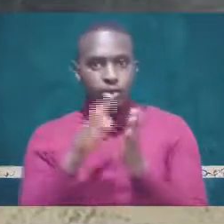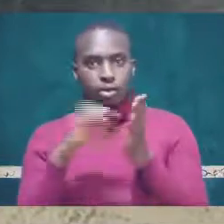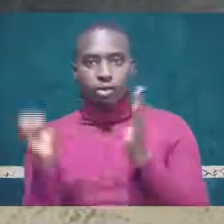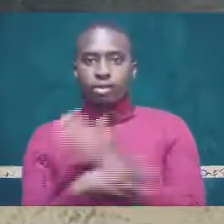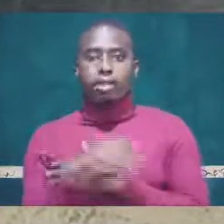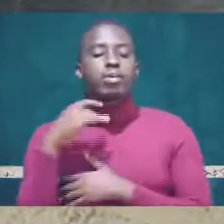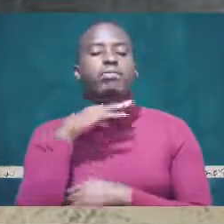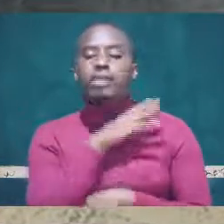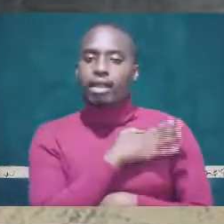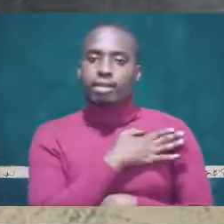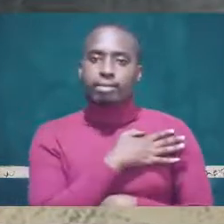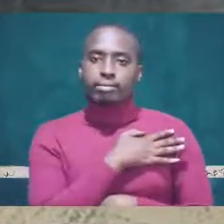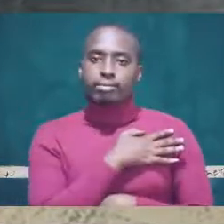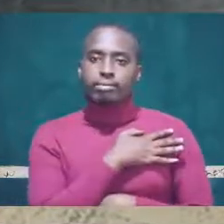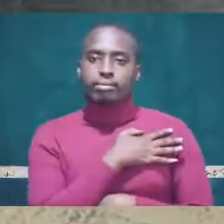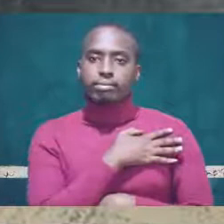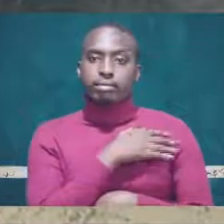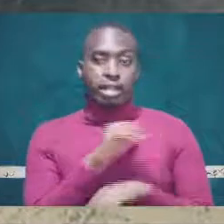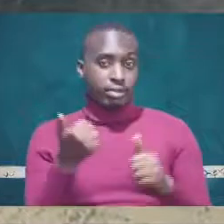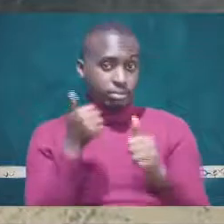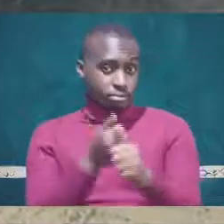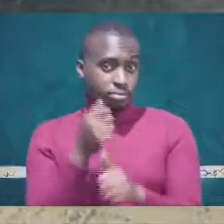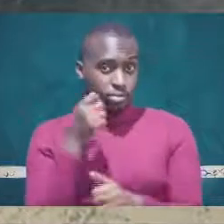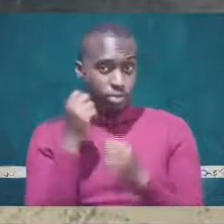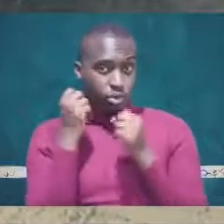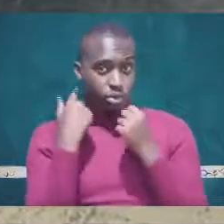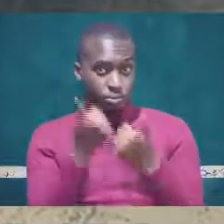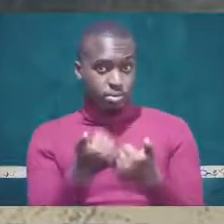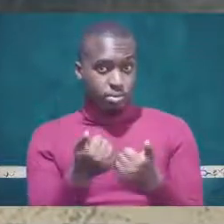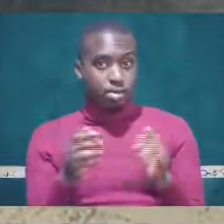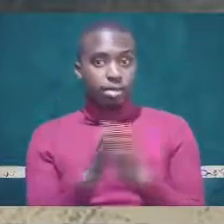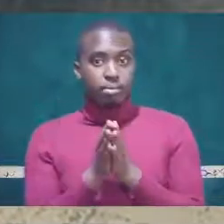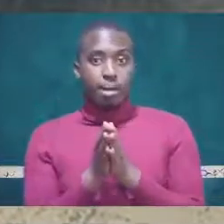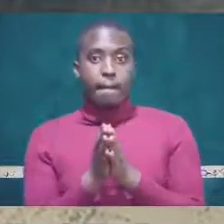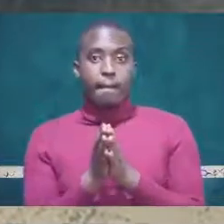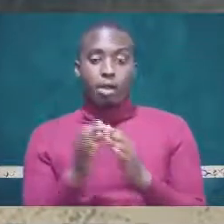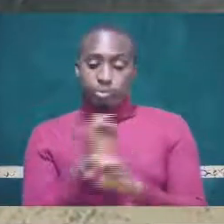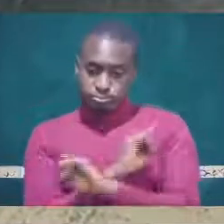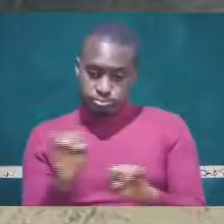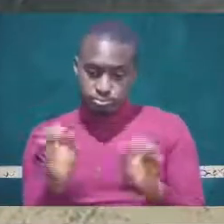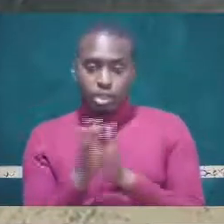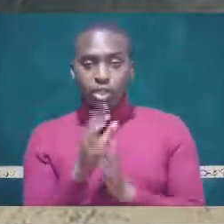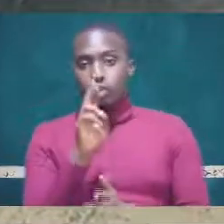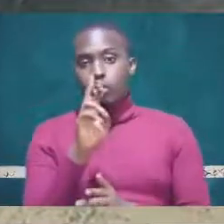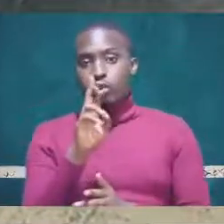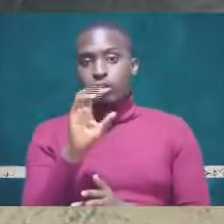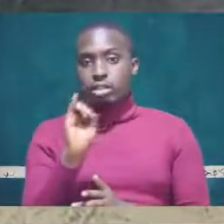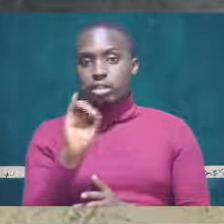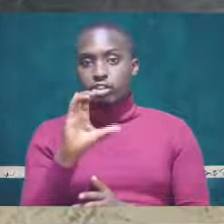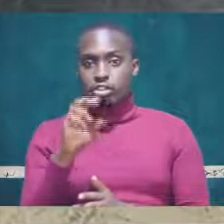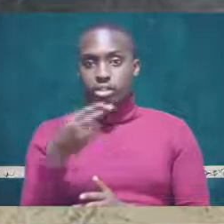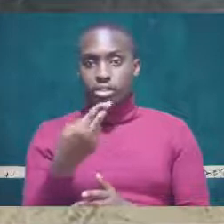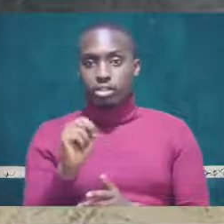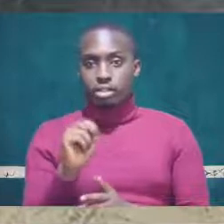waste materials. Are you following me very well? So bathing the cells, nourishing the cells,